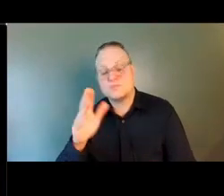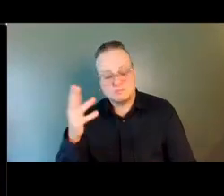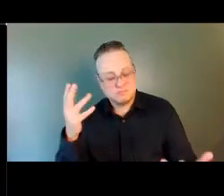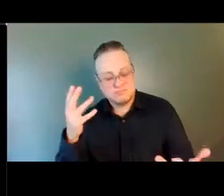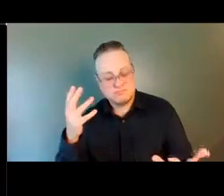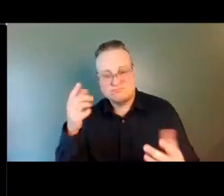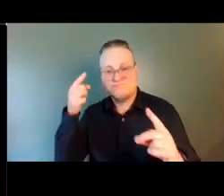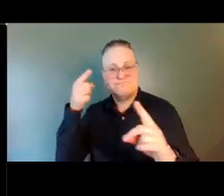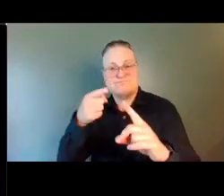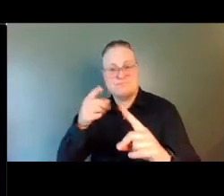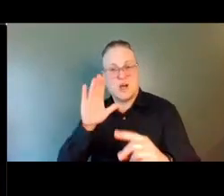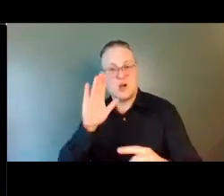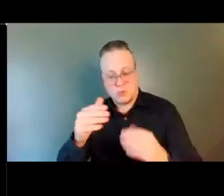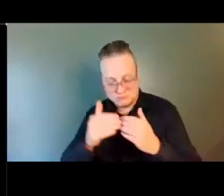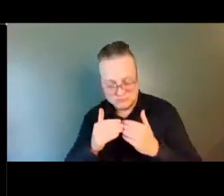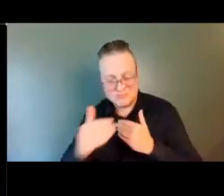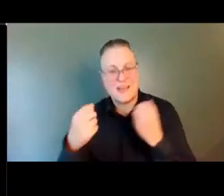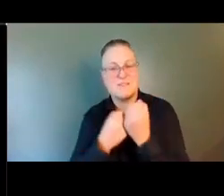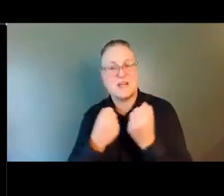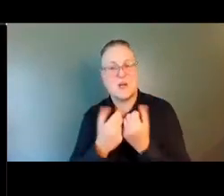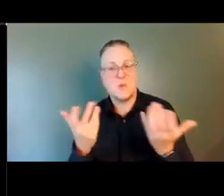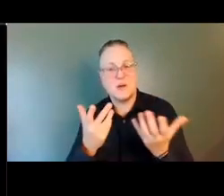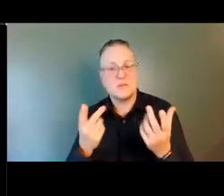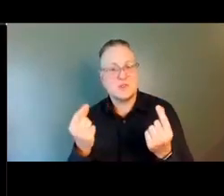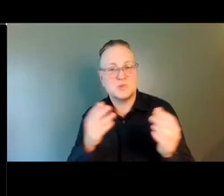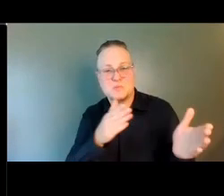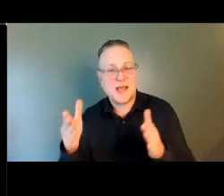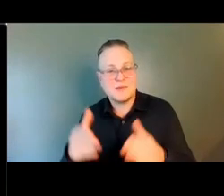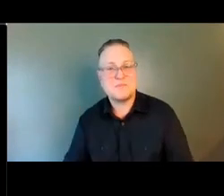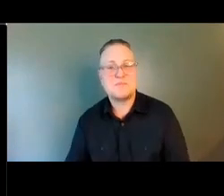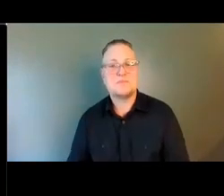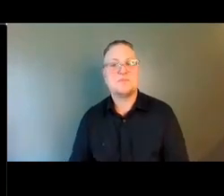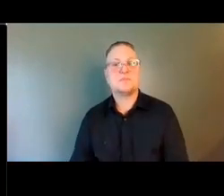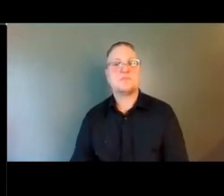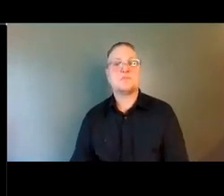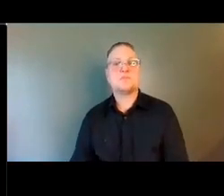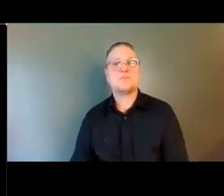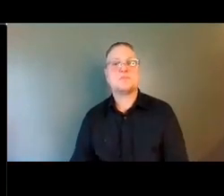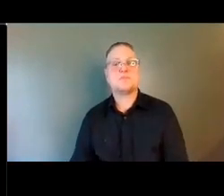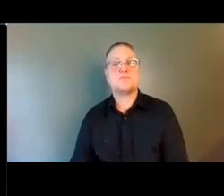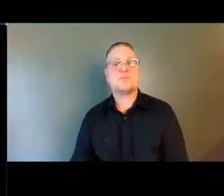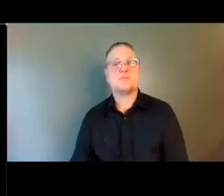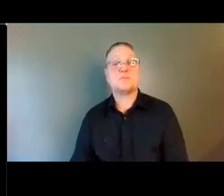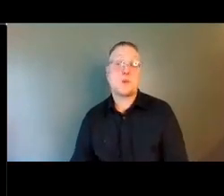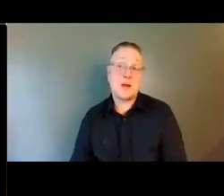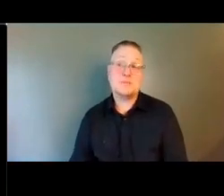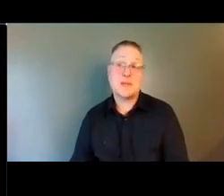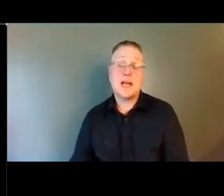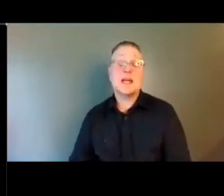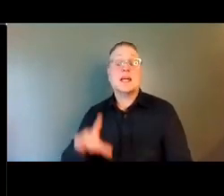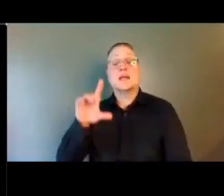an advocate in Minnesota as we move forward. The disability rights movement mobilizes us around issues